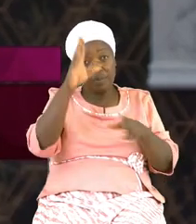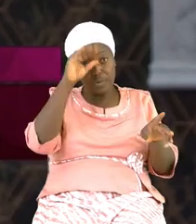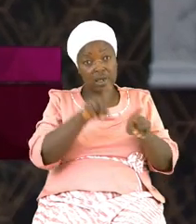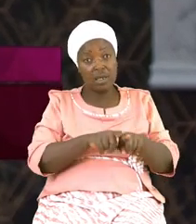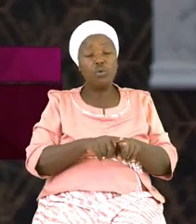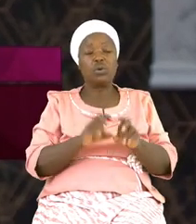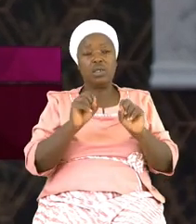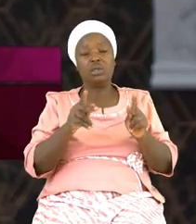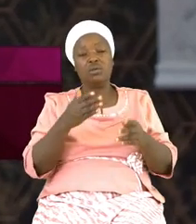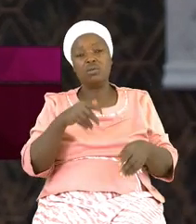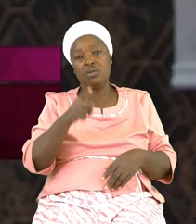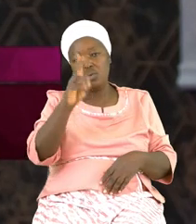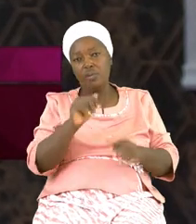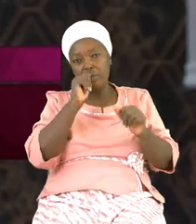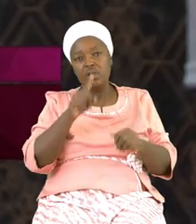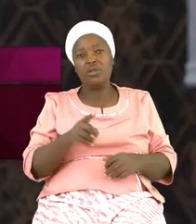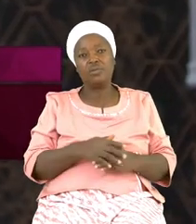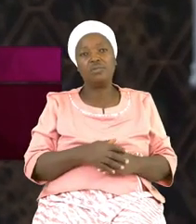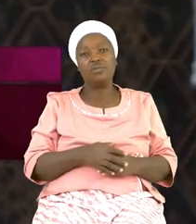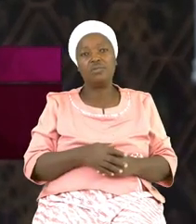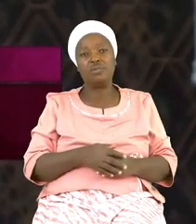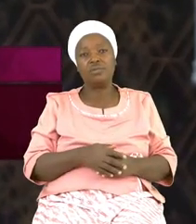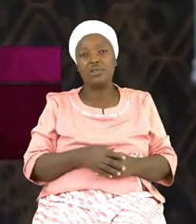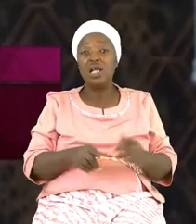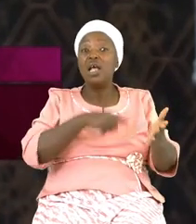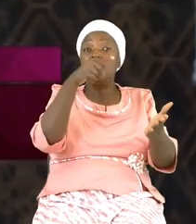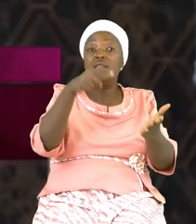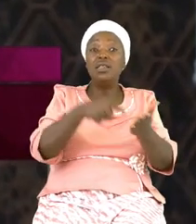God bless you. This is the hour